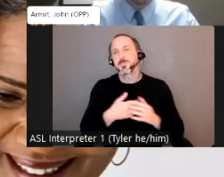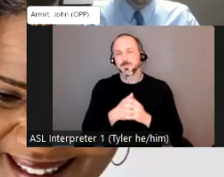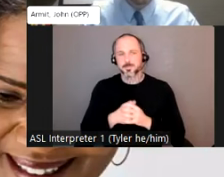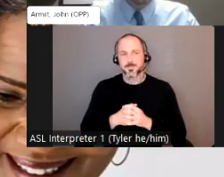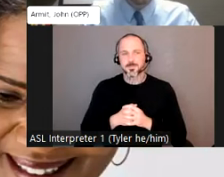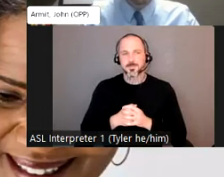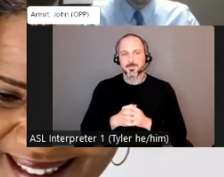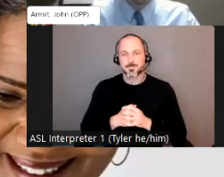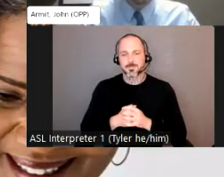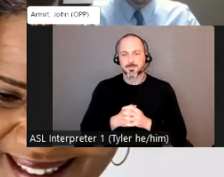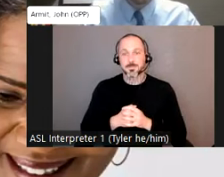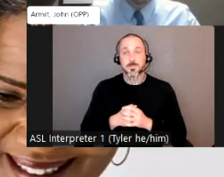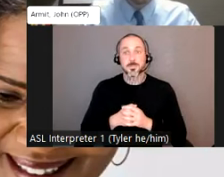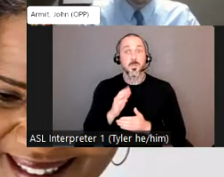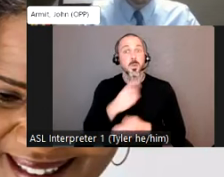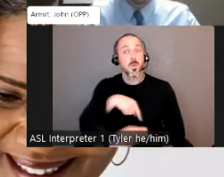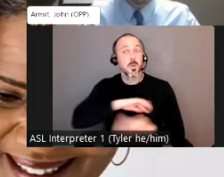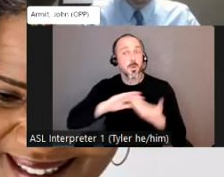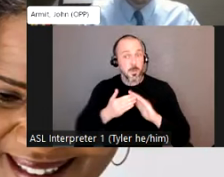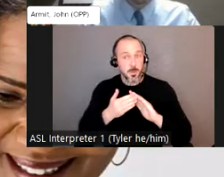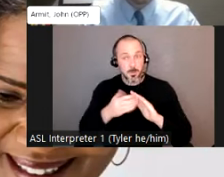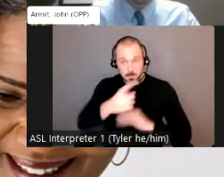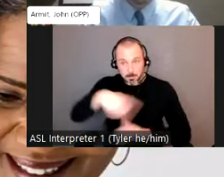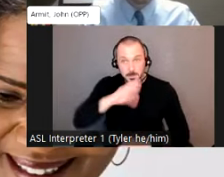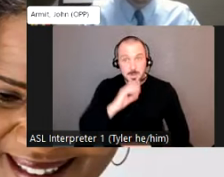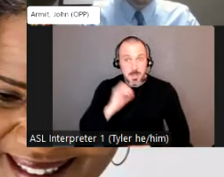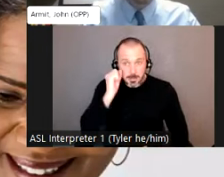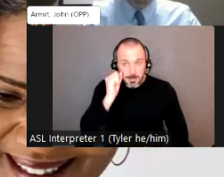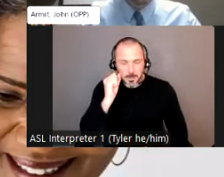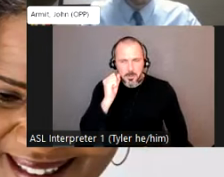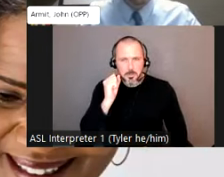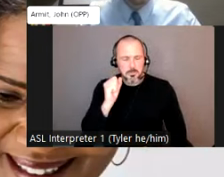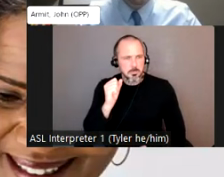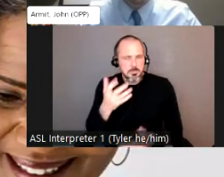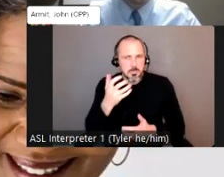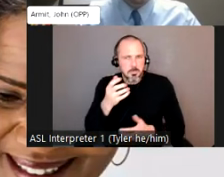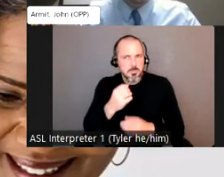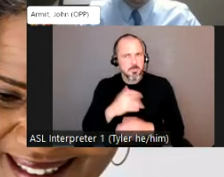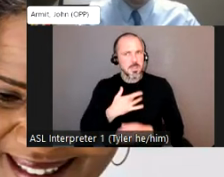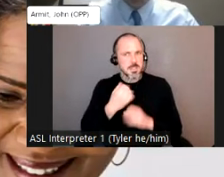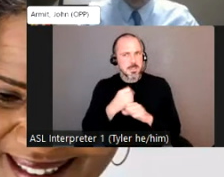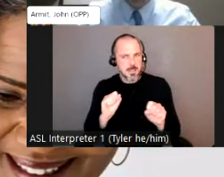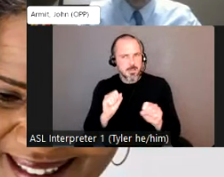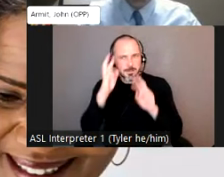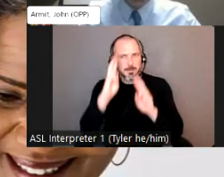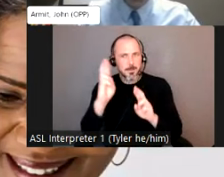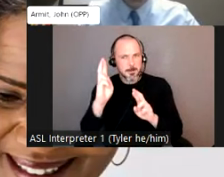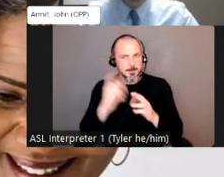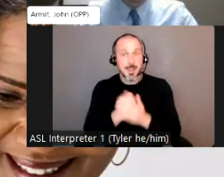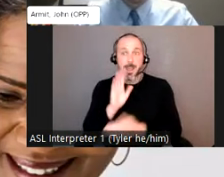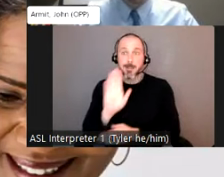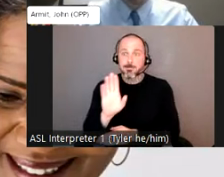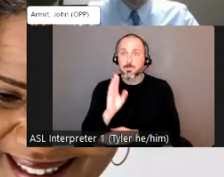seniors in our community, are feeling safe and respected and have a strong voice in our community. And we are